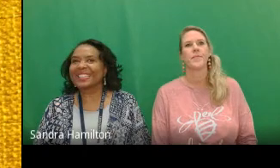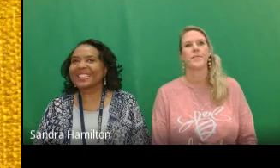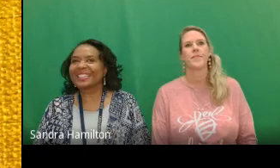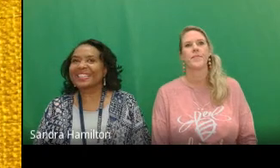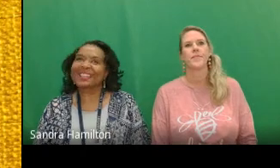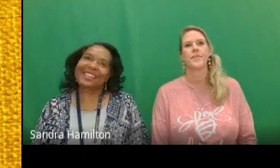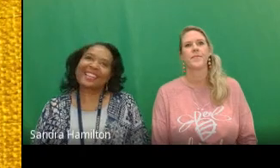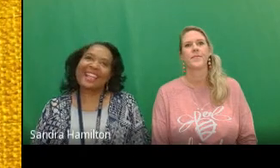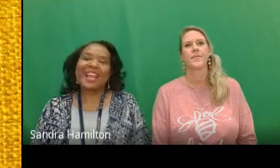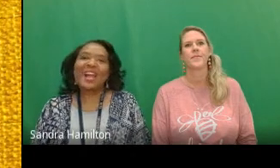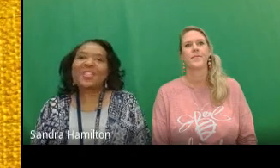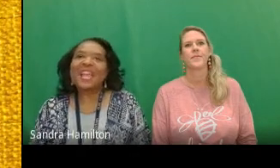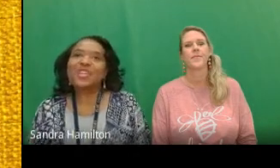studio.